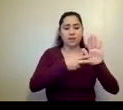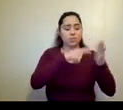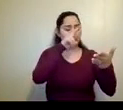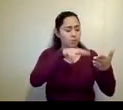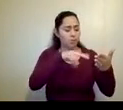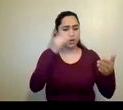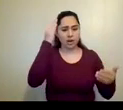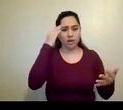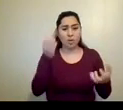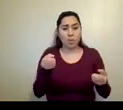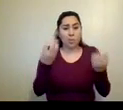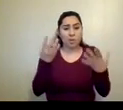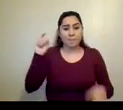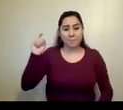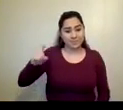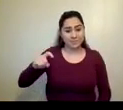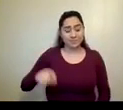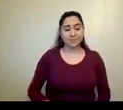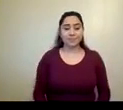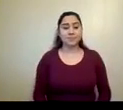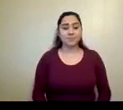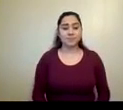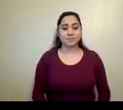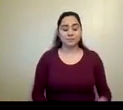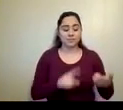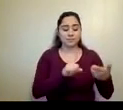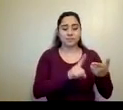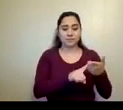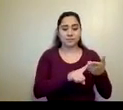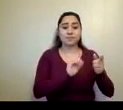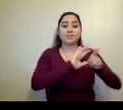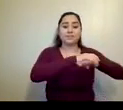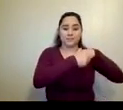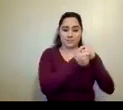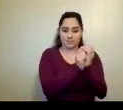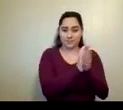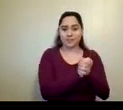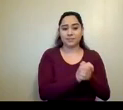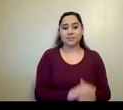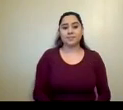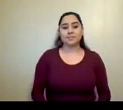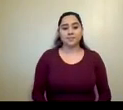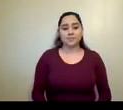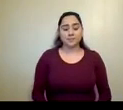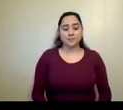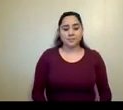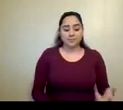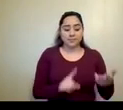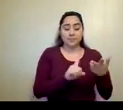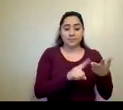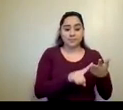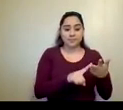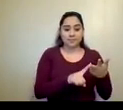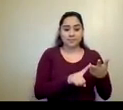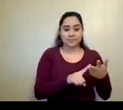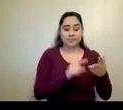learn the correct amount. Step 2, you would rub your hands together. Step 3, rub the gel